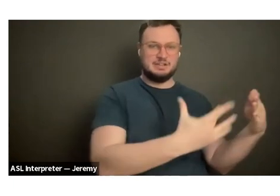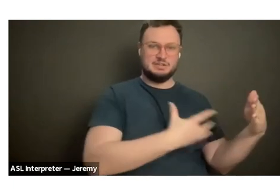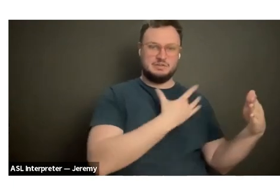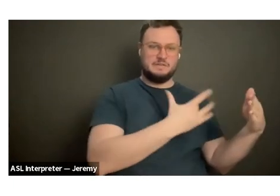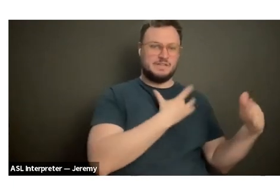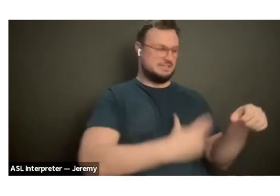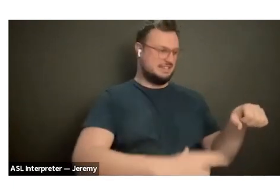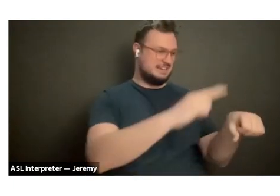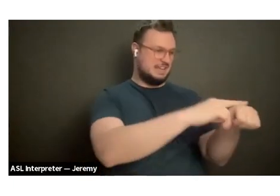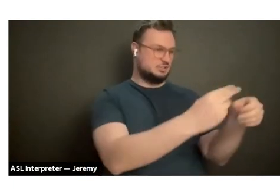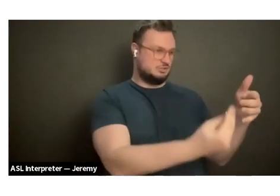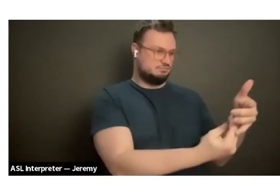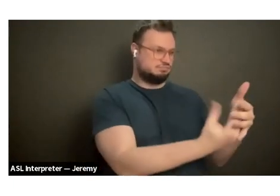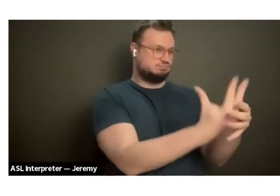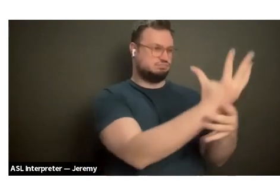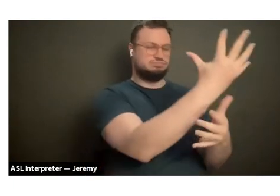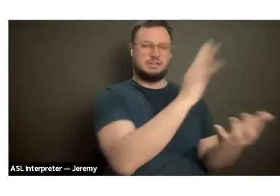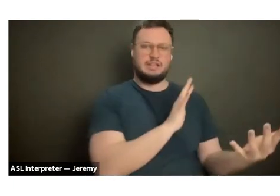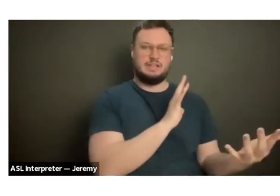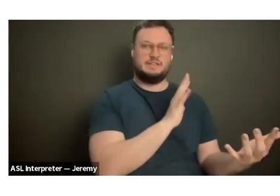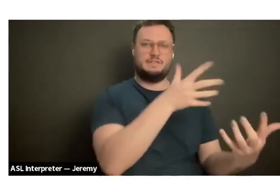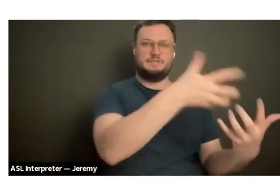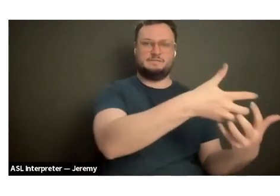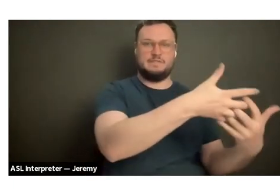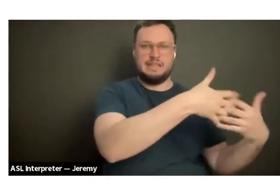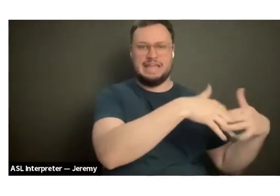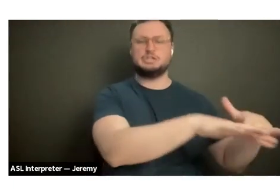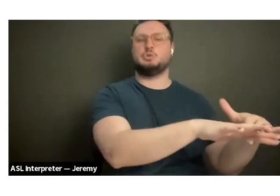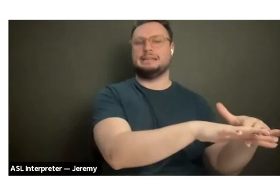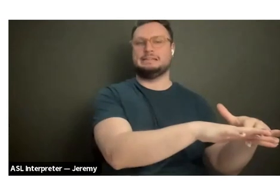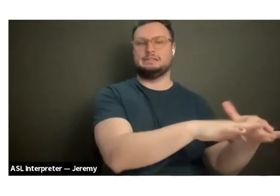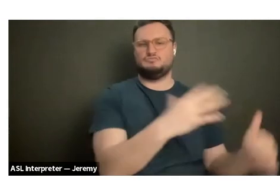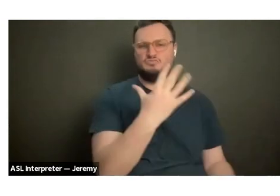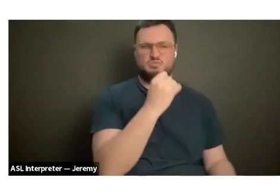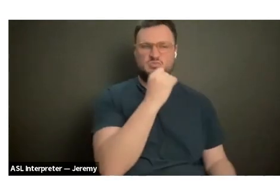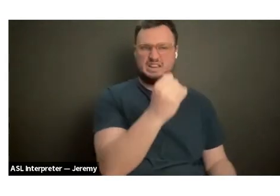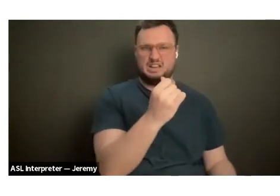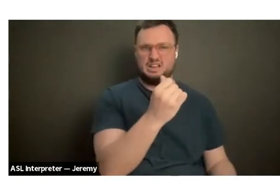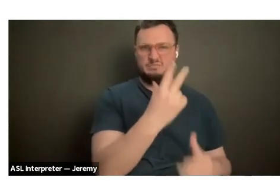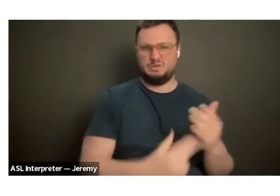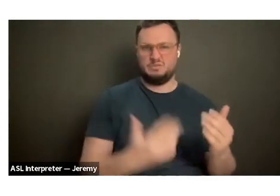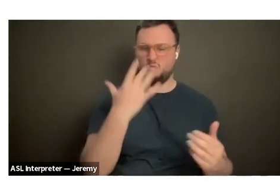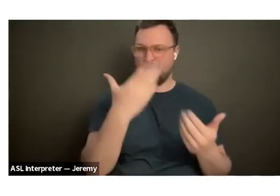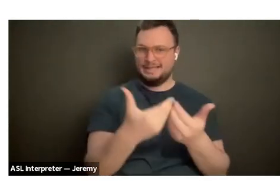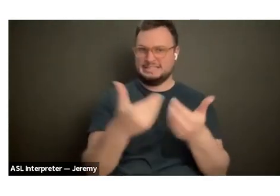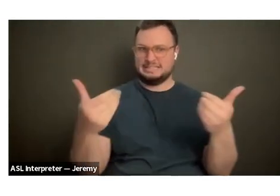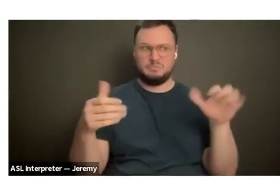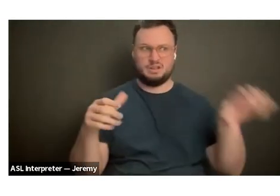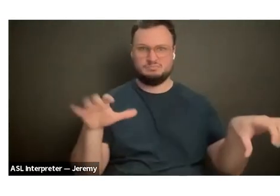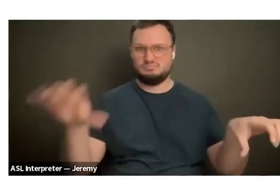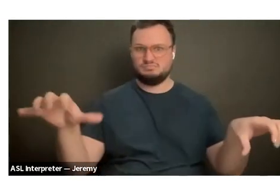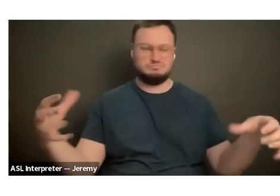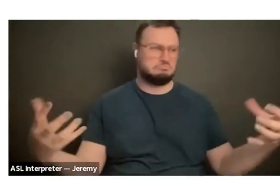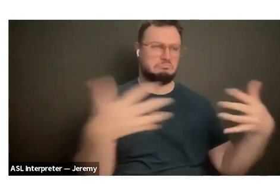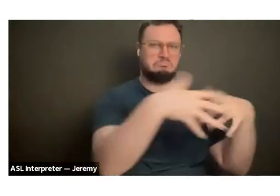that Adib is doing is so incredible and really highlights the interaction between human and nature and the environment